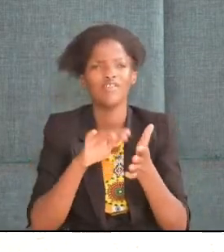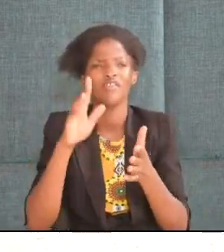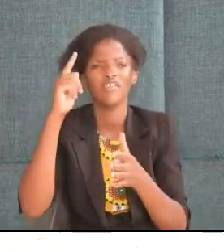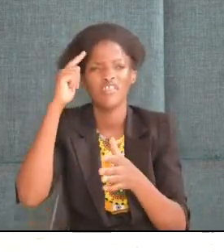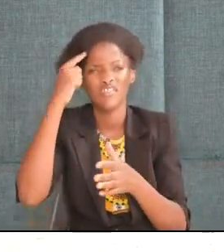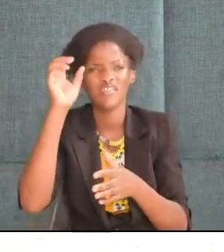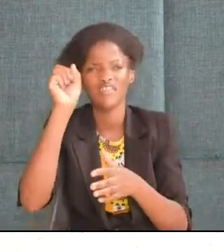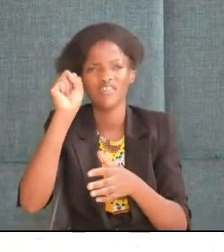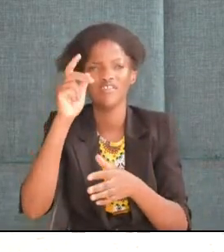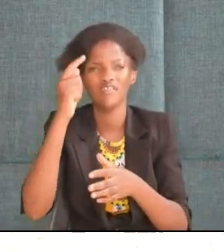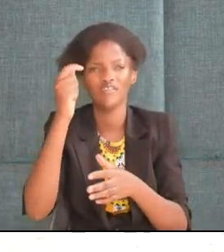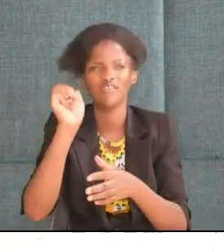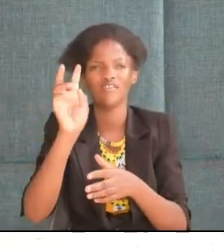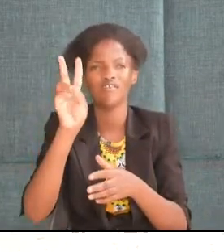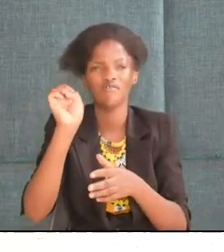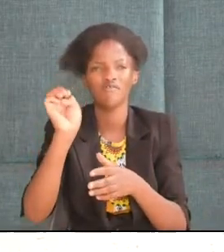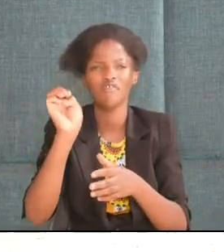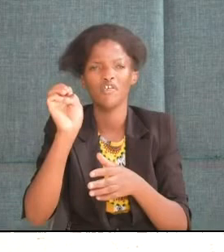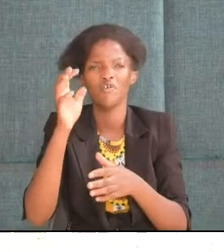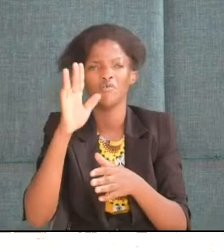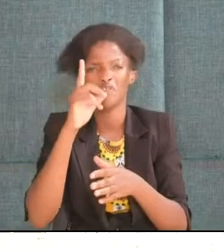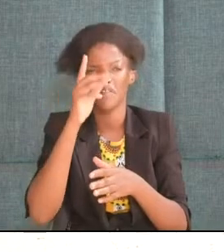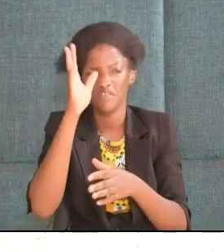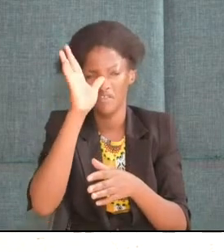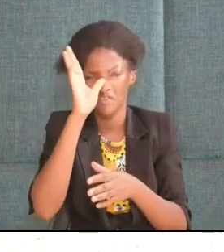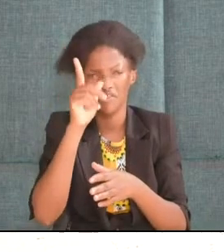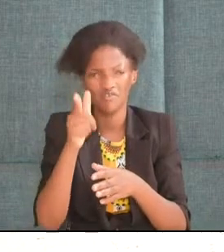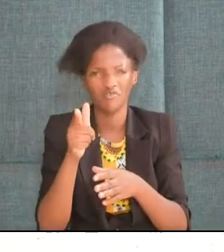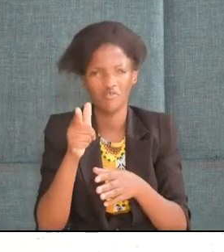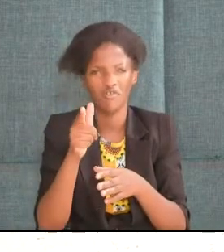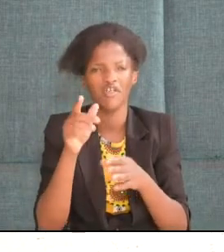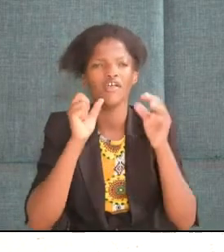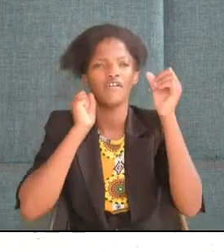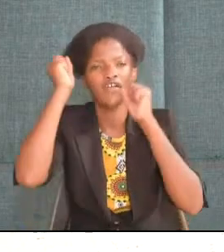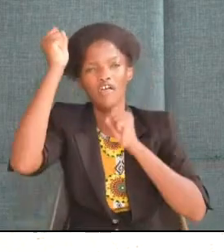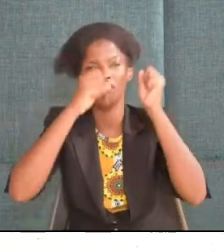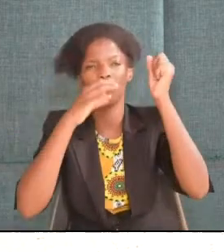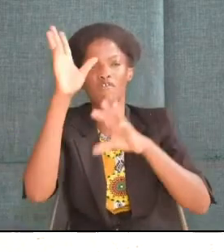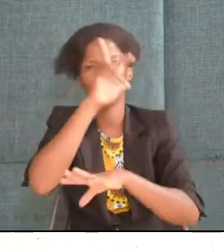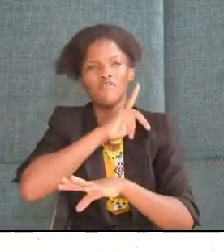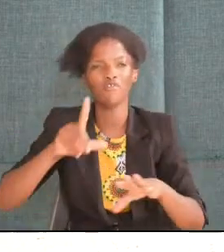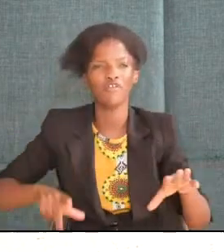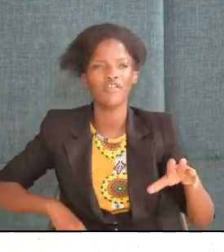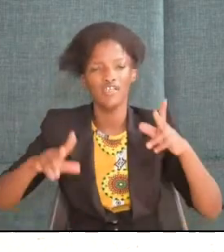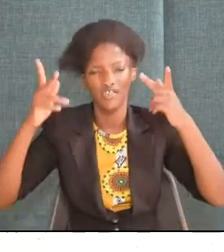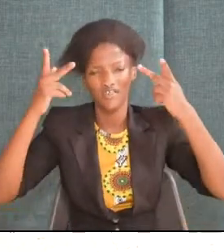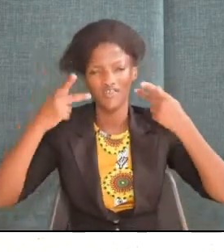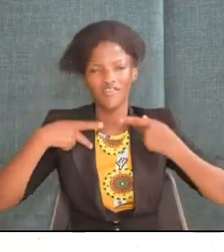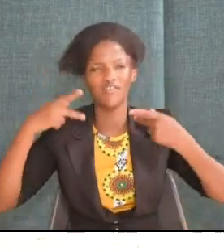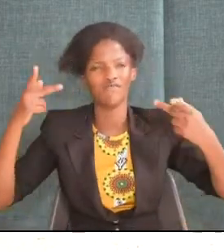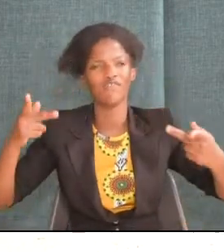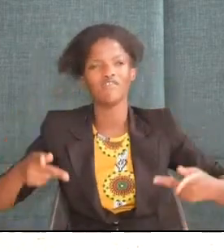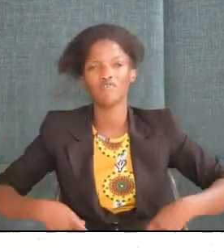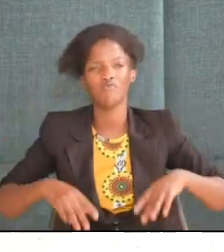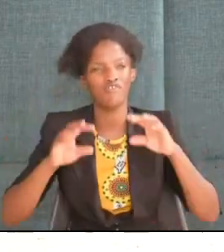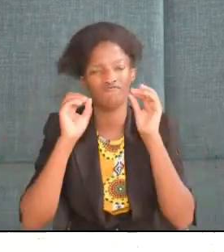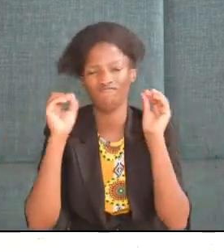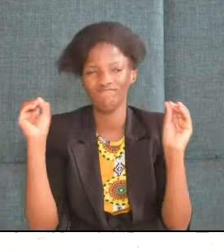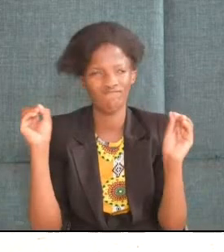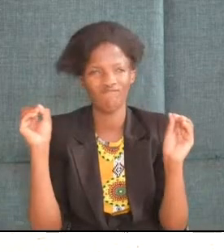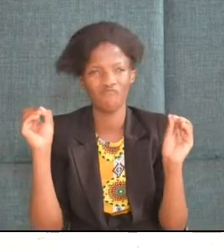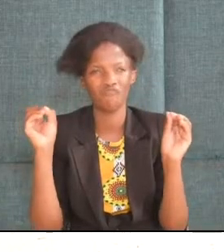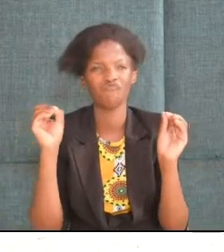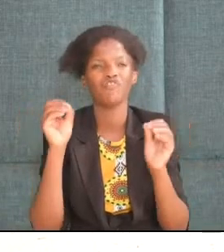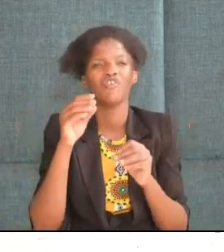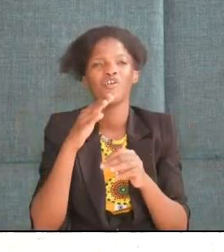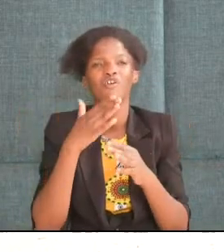Steve was just teasing you. The armor of God is not a physical one. It's not? No. And